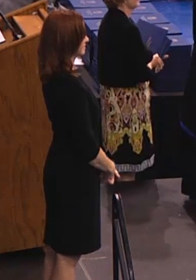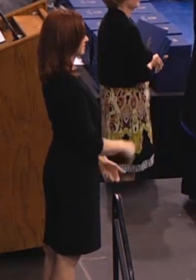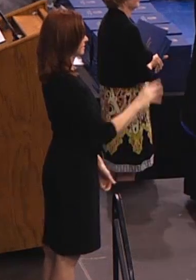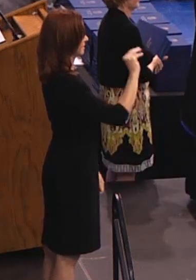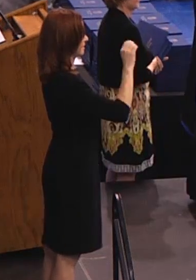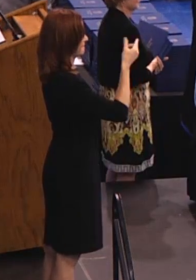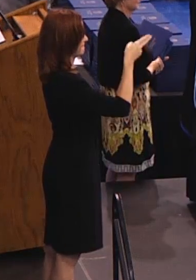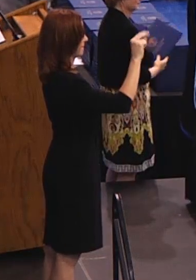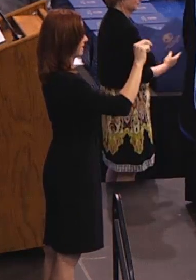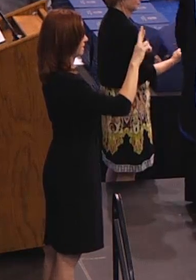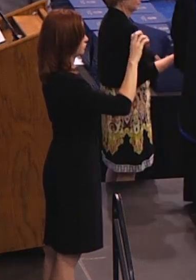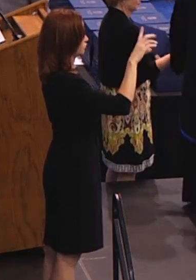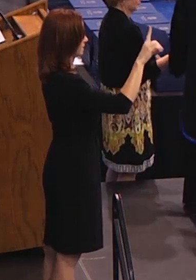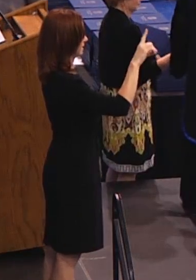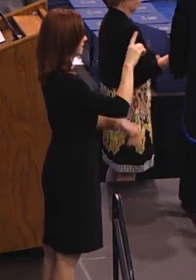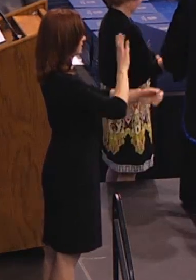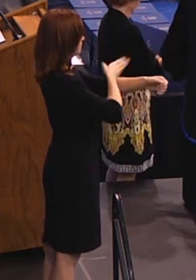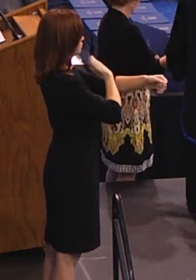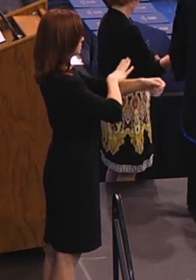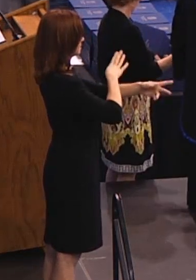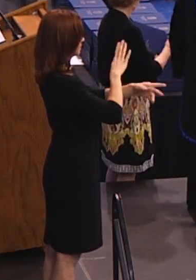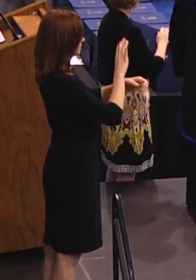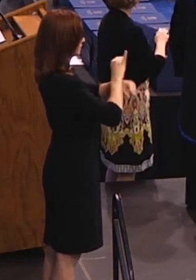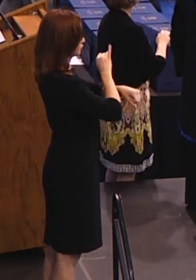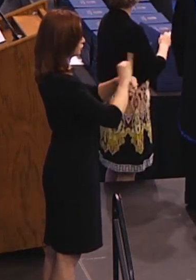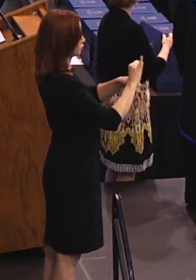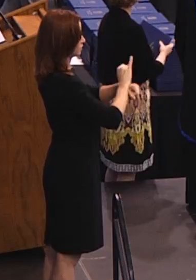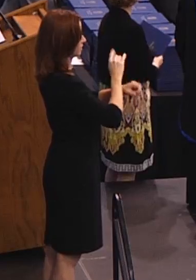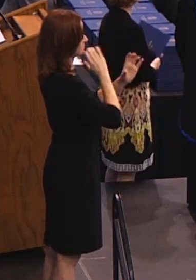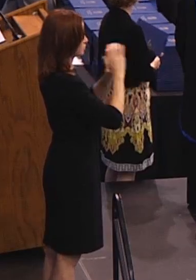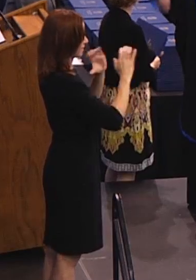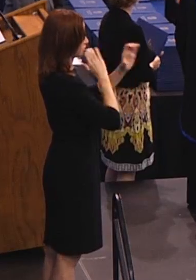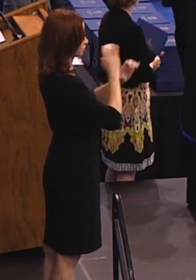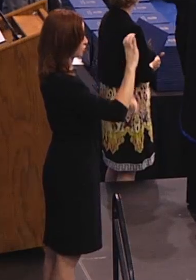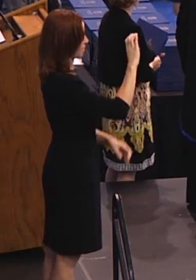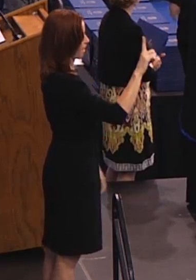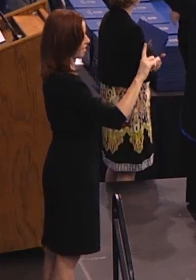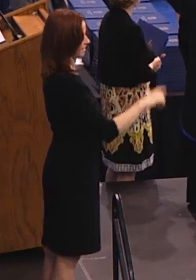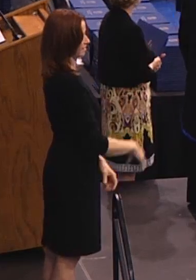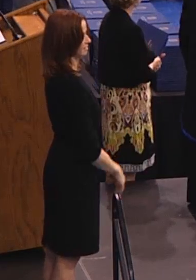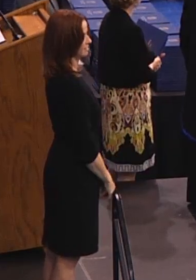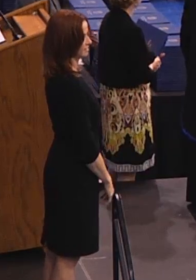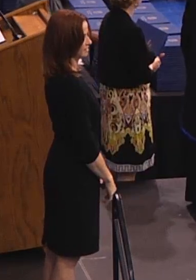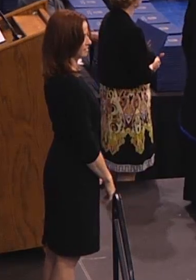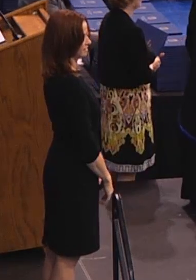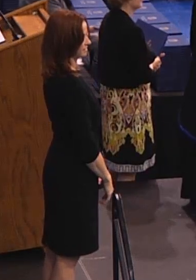Megan Leanne Reeves, Music Industry Communications, cum laude.